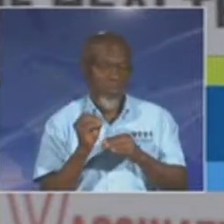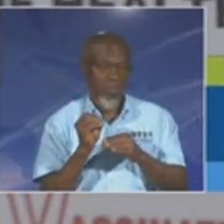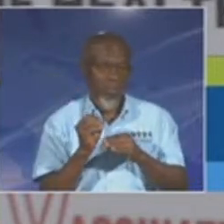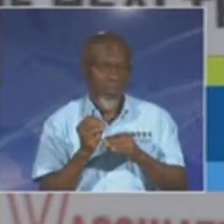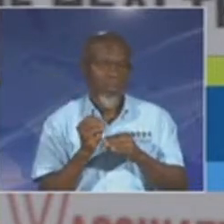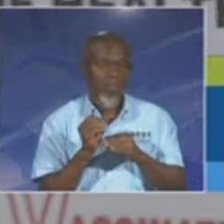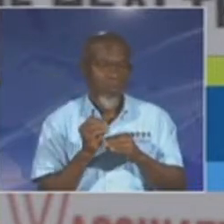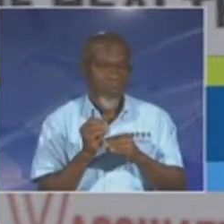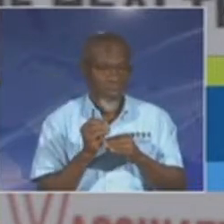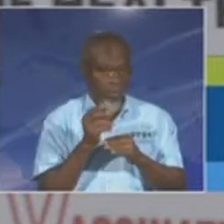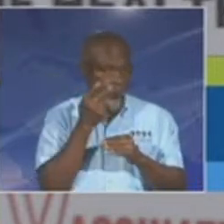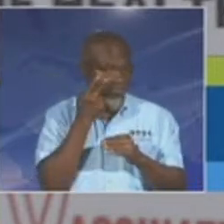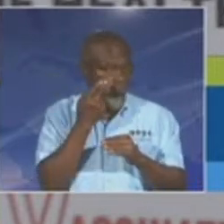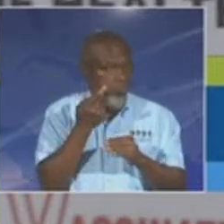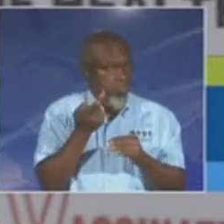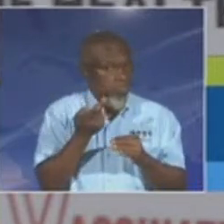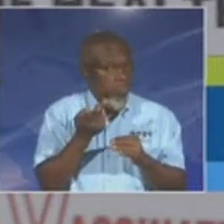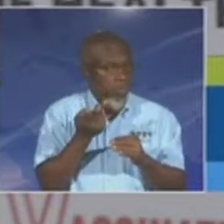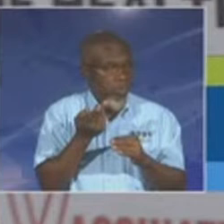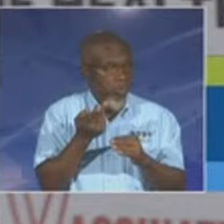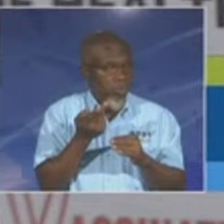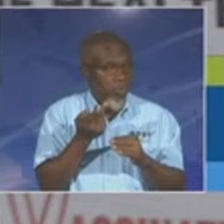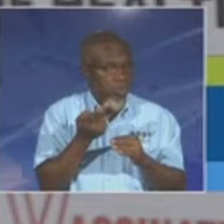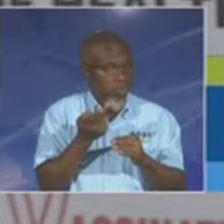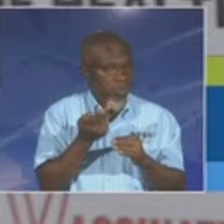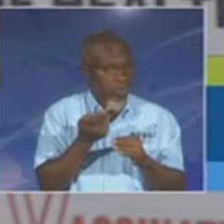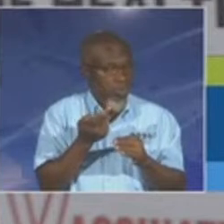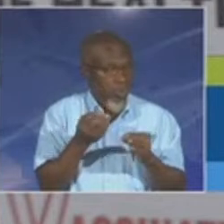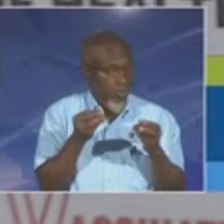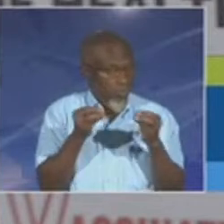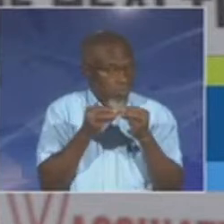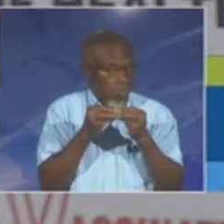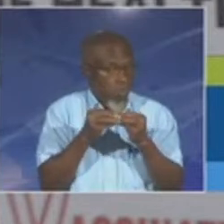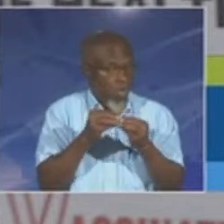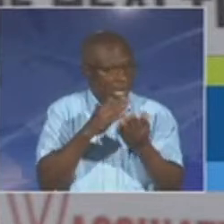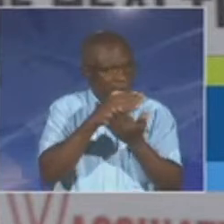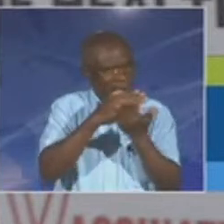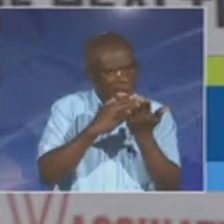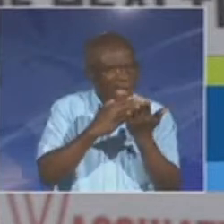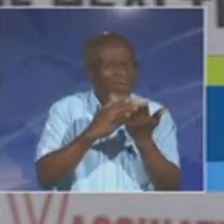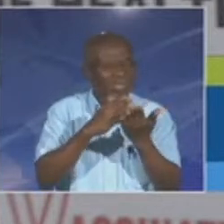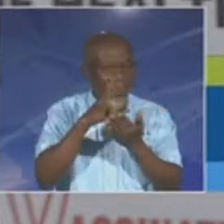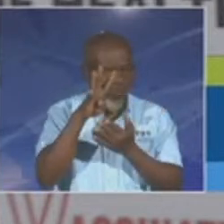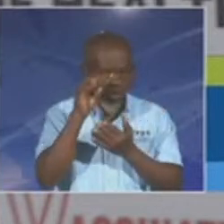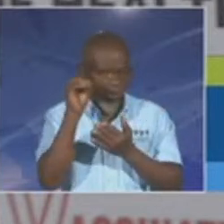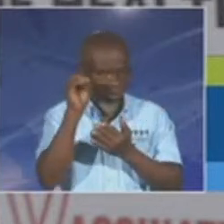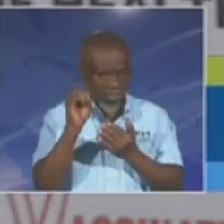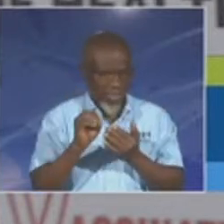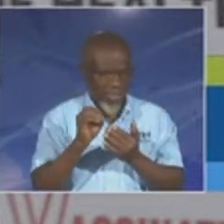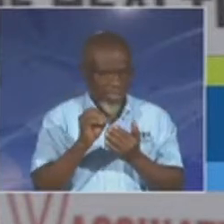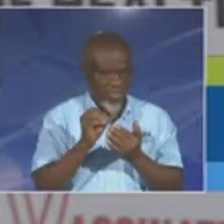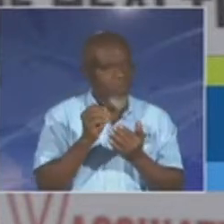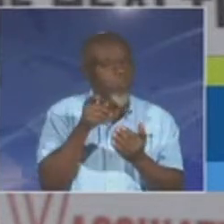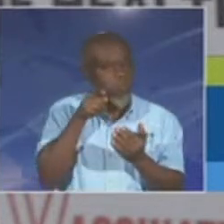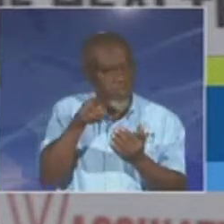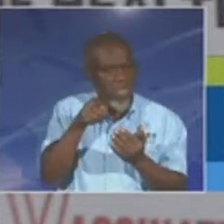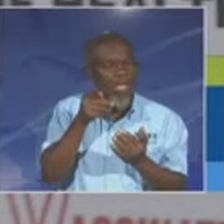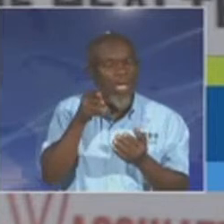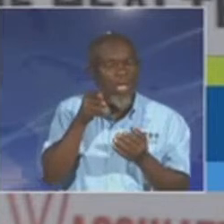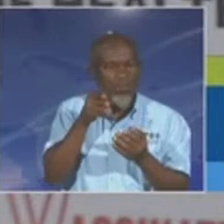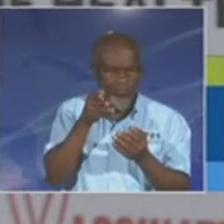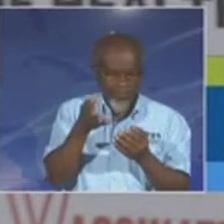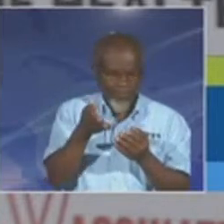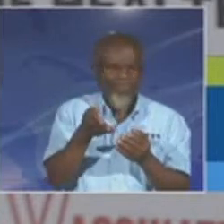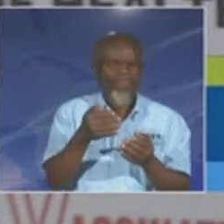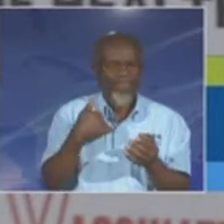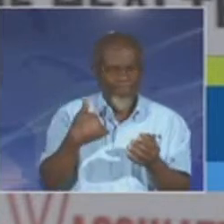that, what we would call an excess, about half of those we accounted for with actual COVID positives,